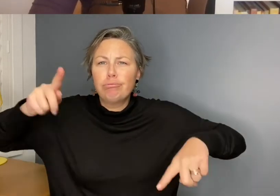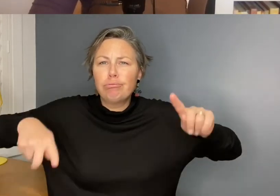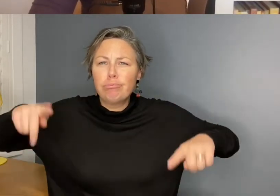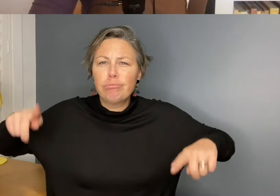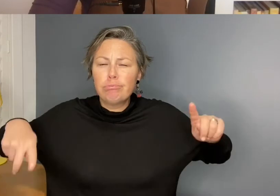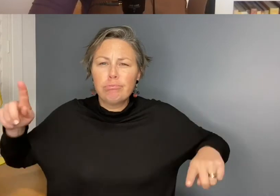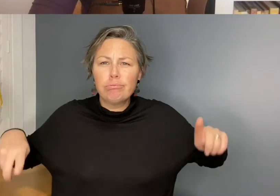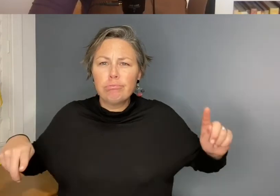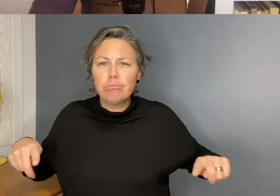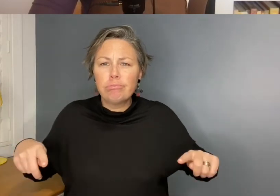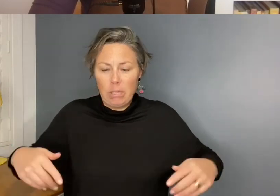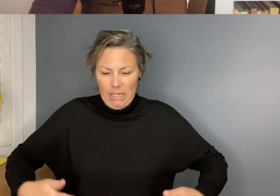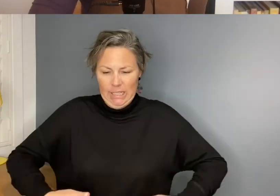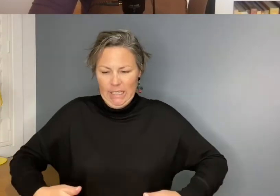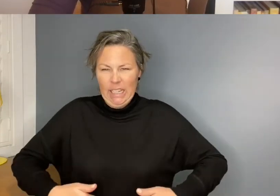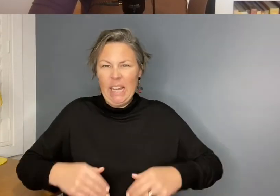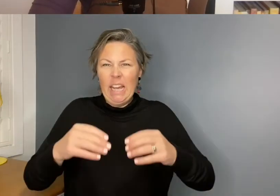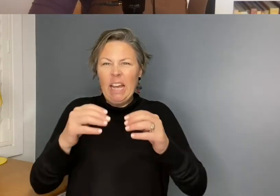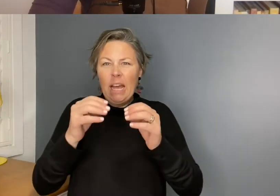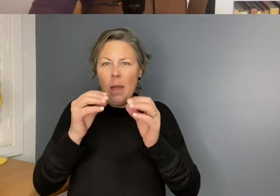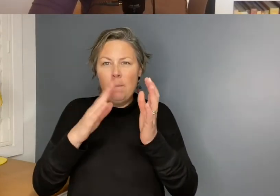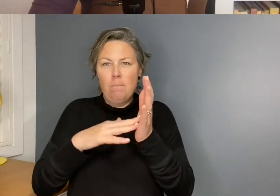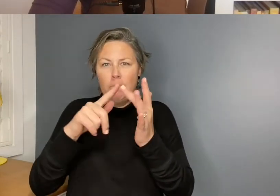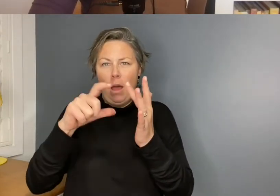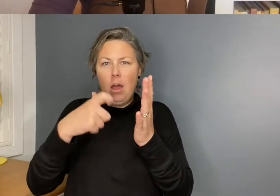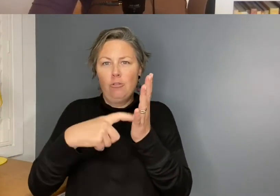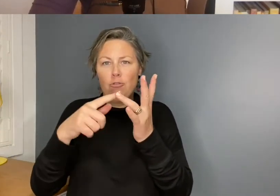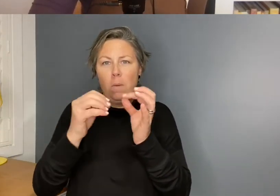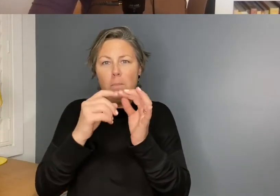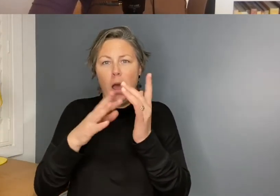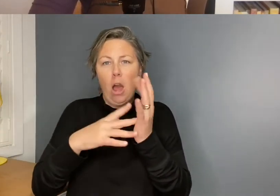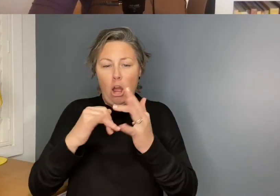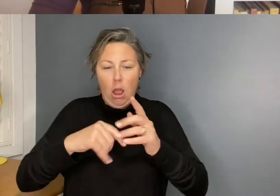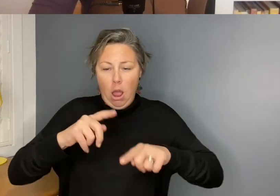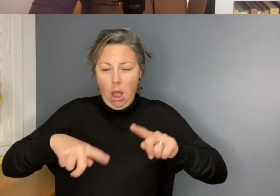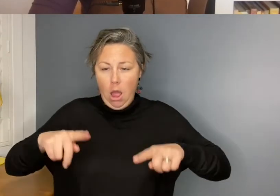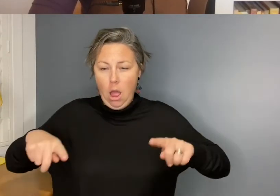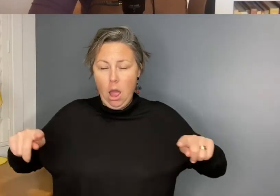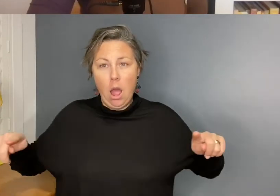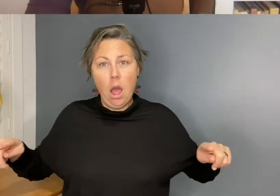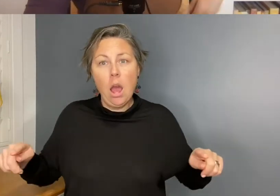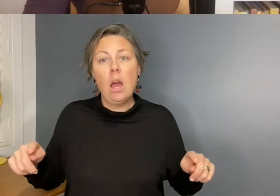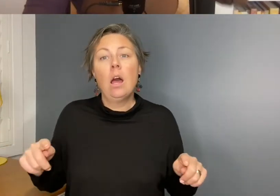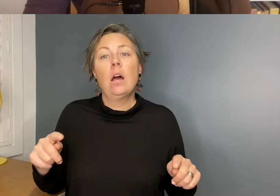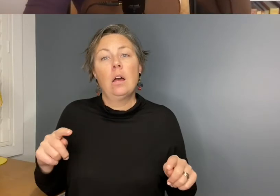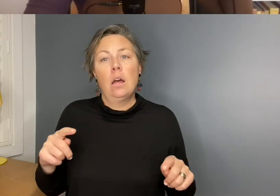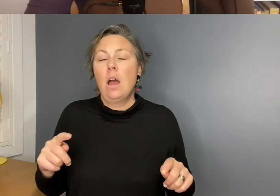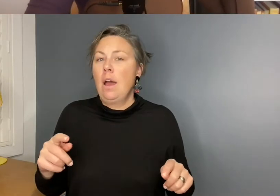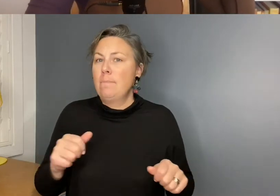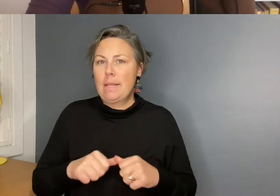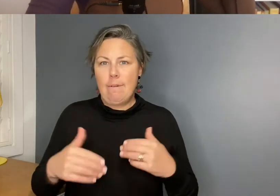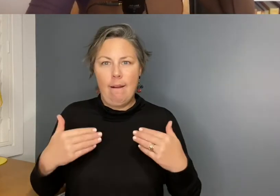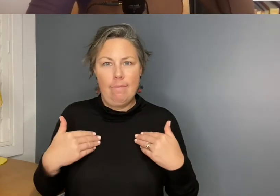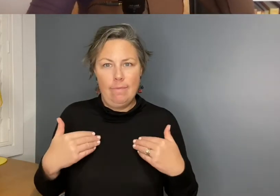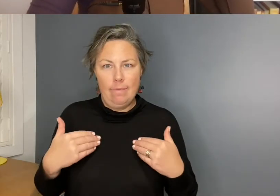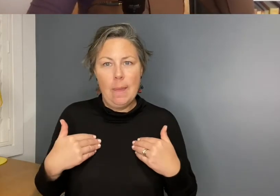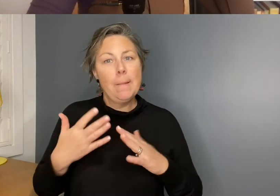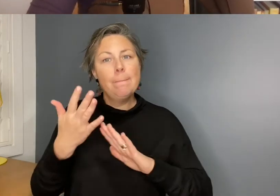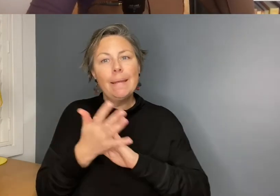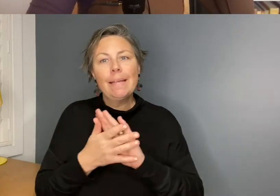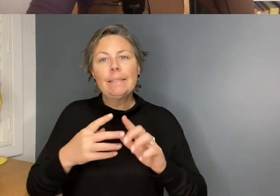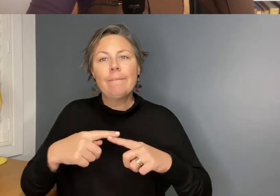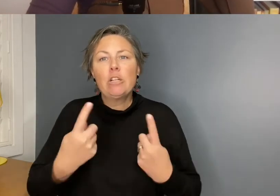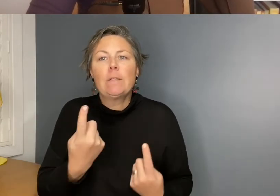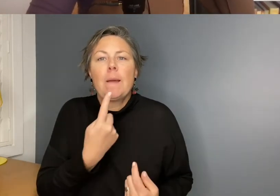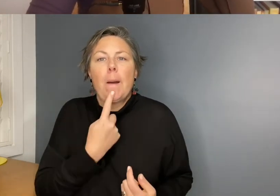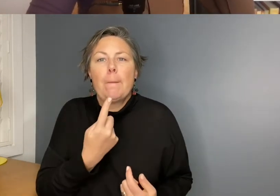most likely to have the greatest health outcomes. So that means people who have lots and lots of different types of